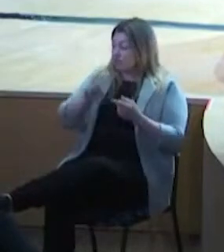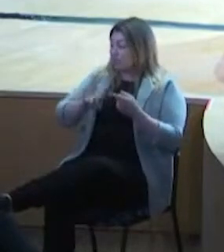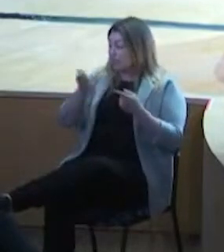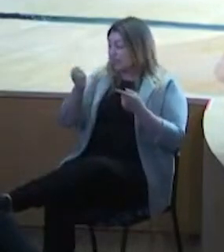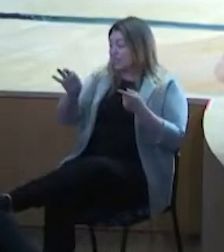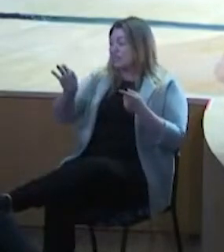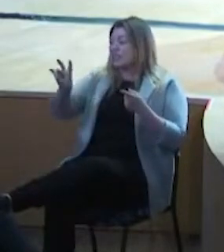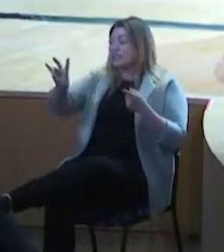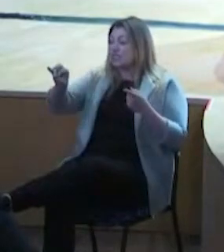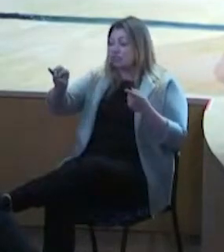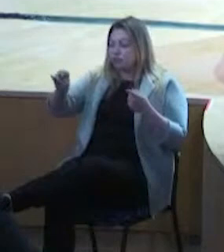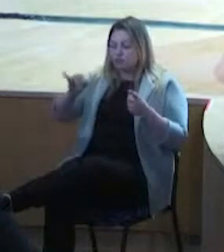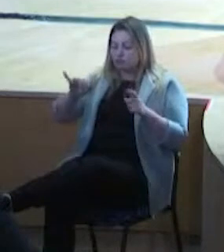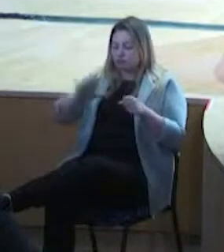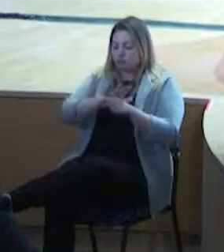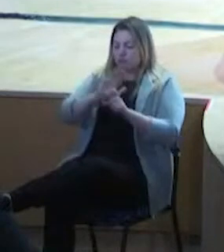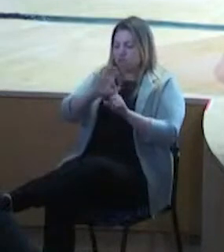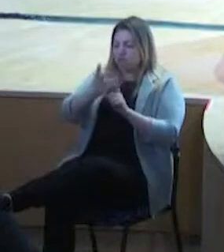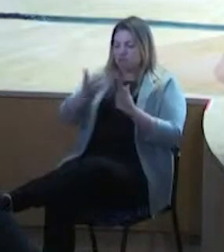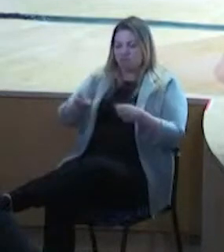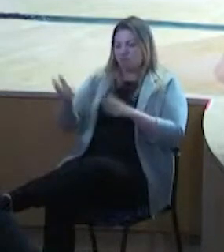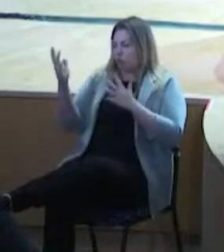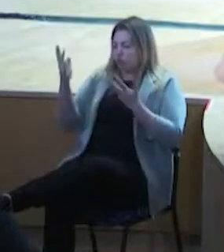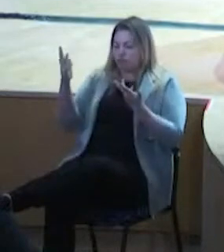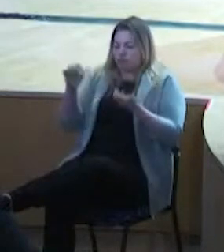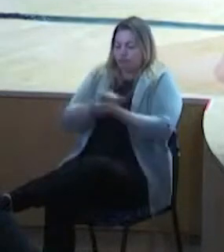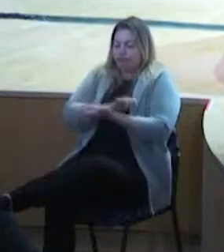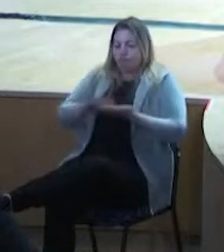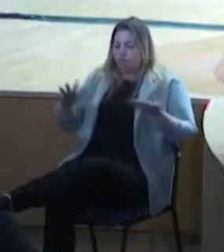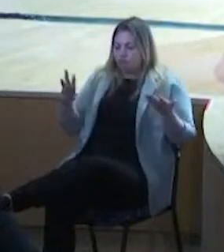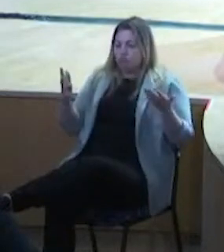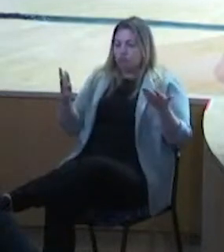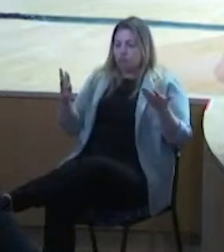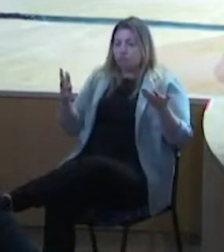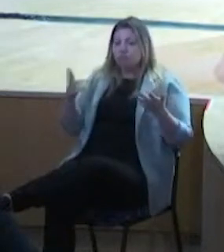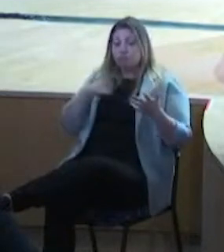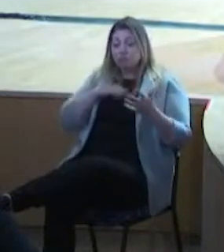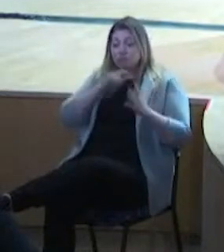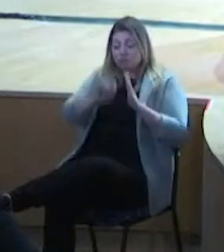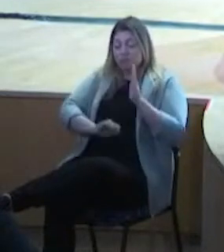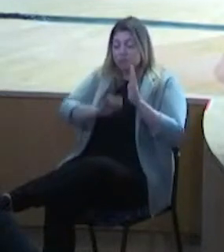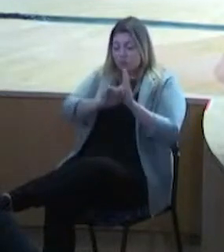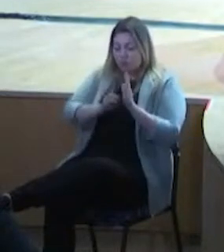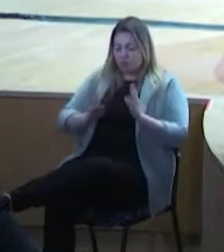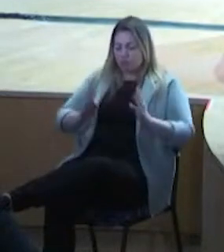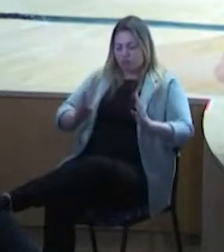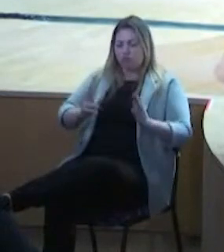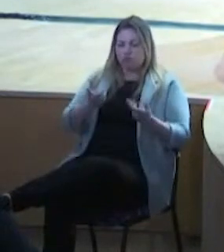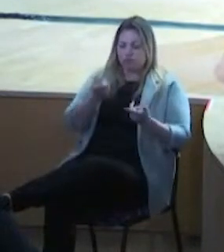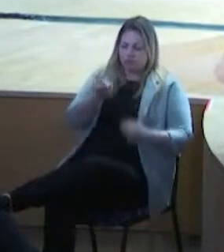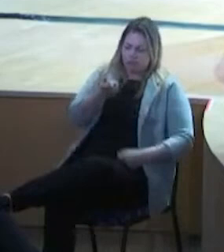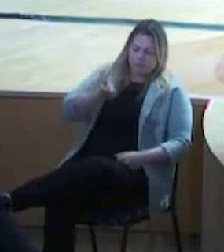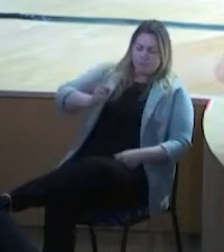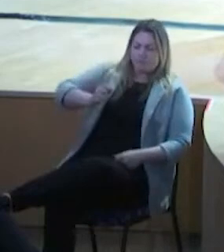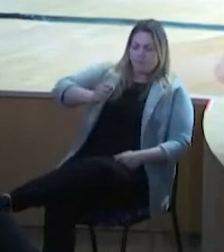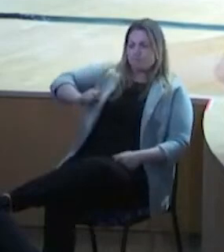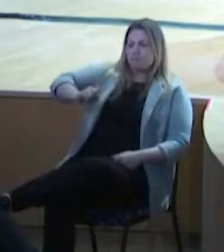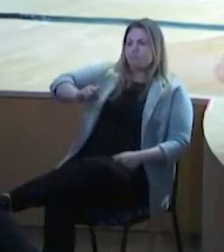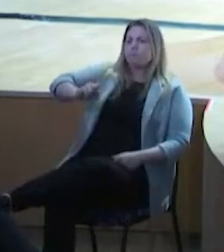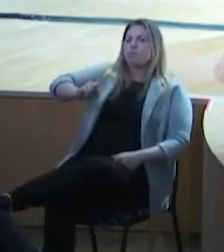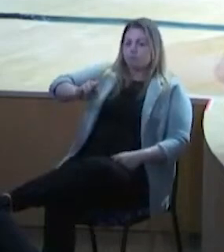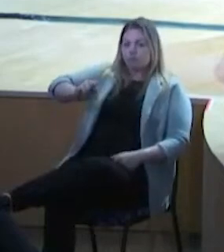was entirely erased, right? We had this period of kind of resistance, and